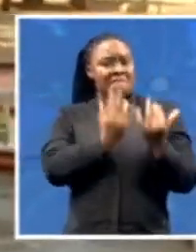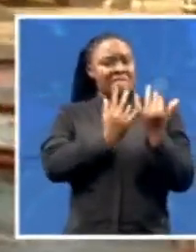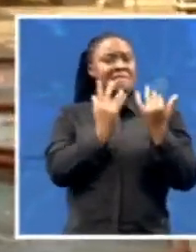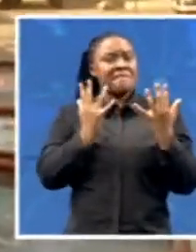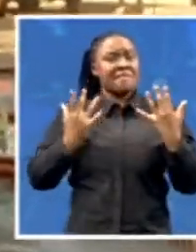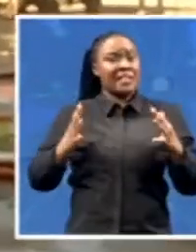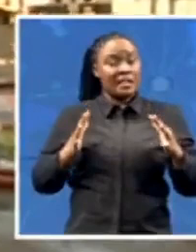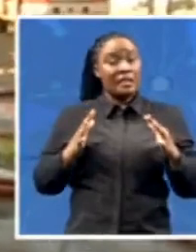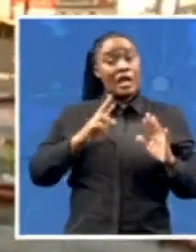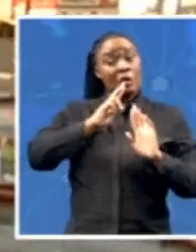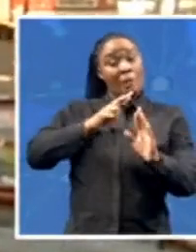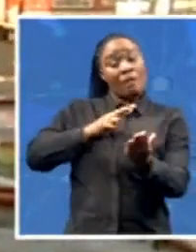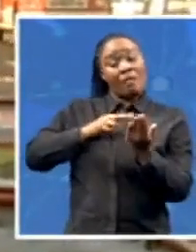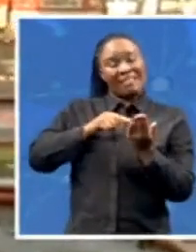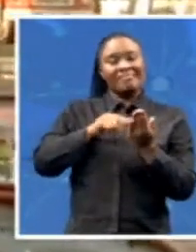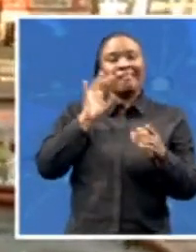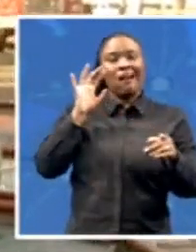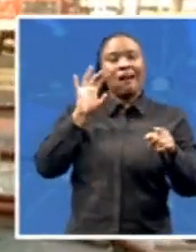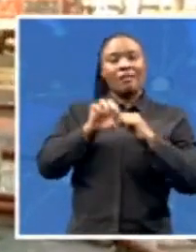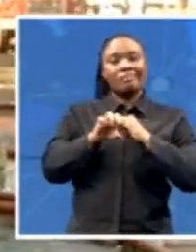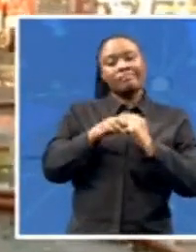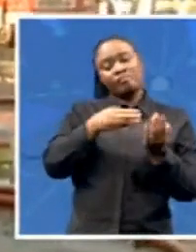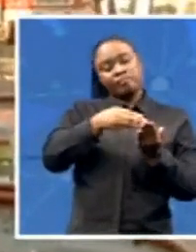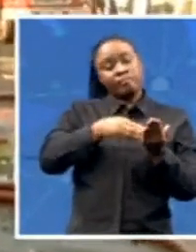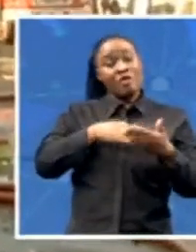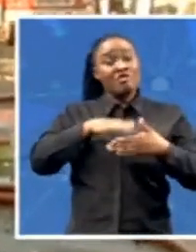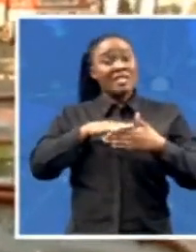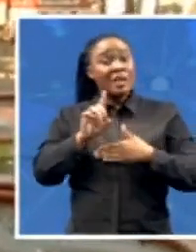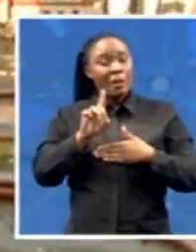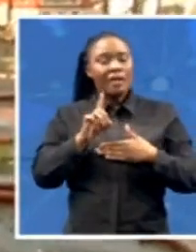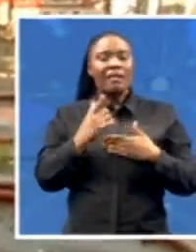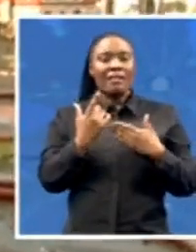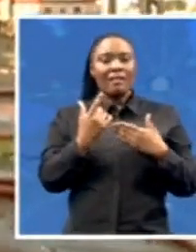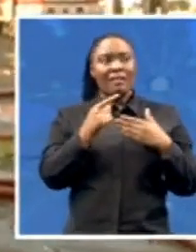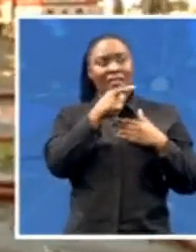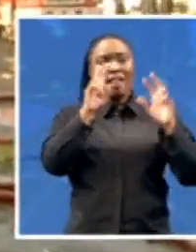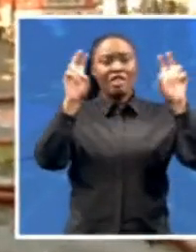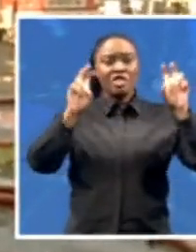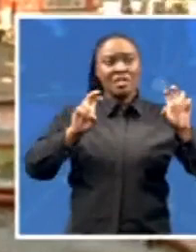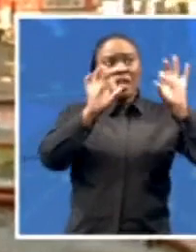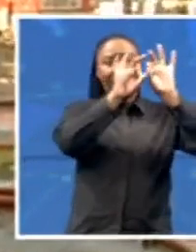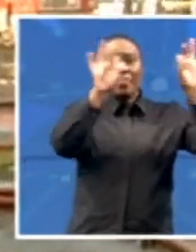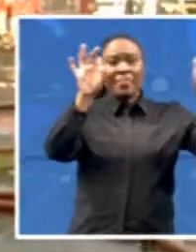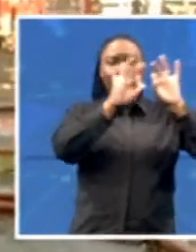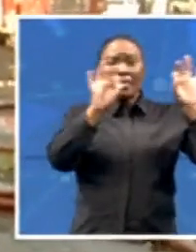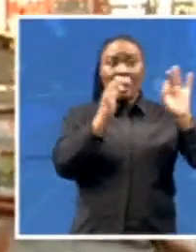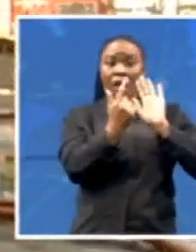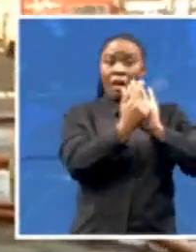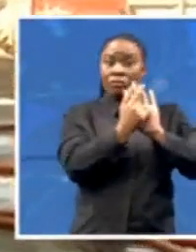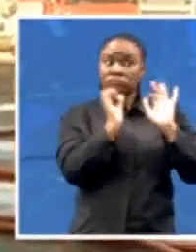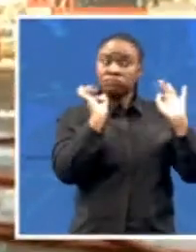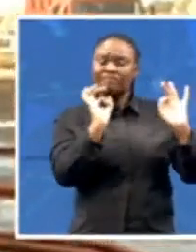the cause of the incident to be illegal connections of electricity. Now you can imagine the worst case scenario, a possible worst